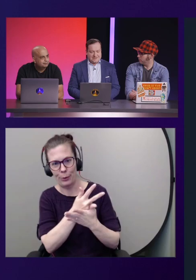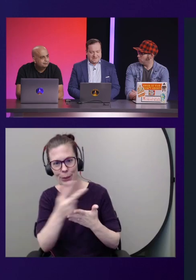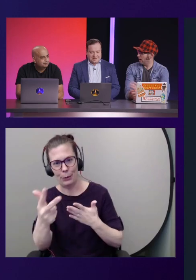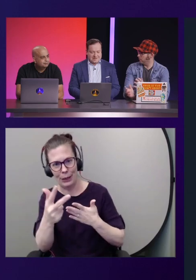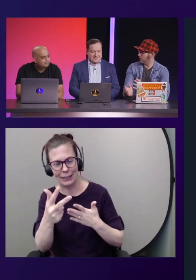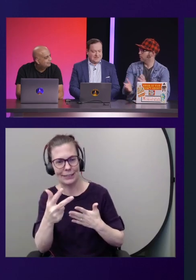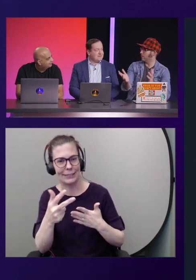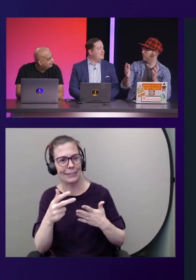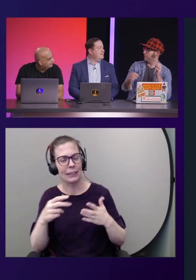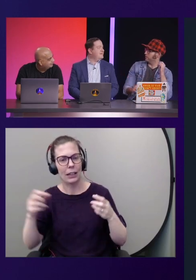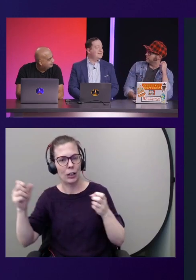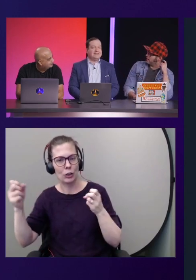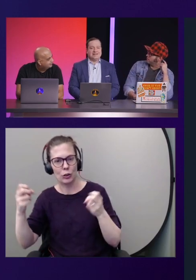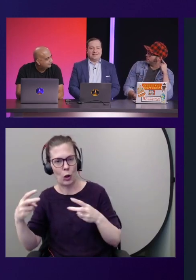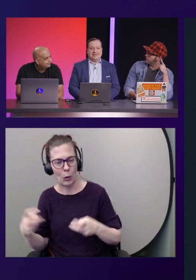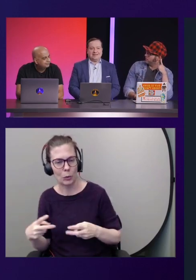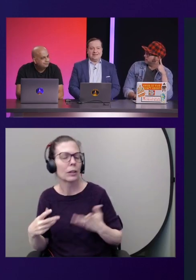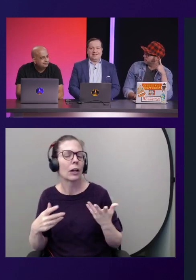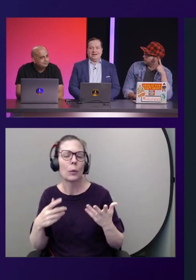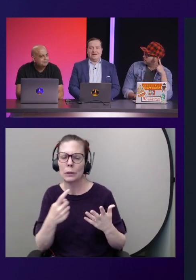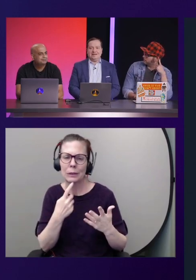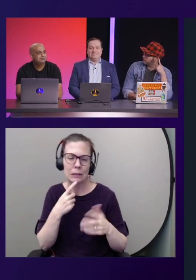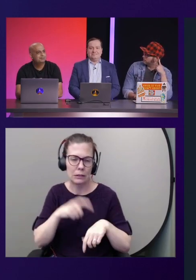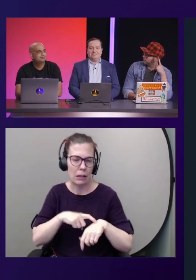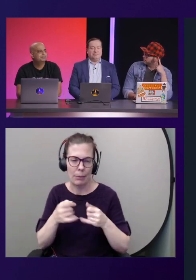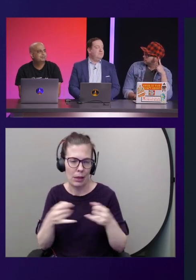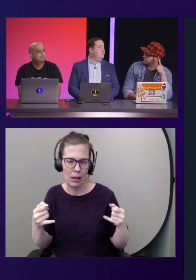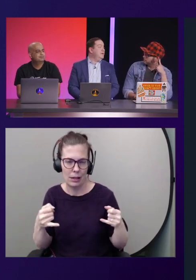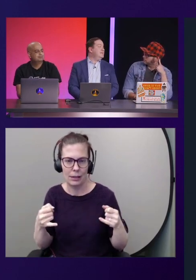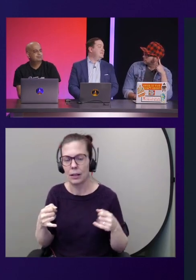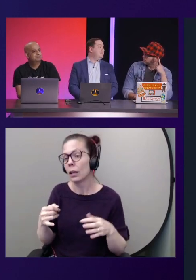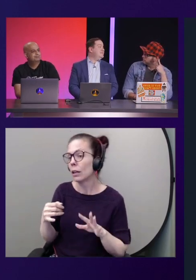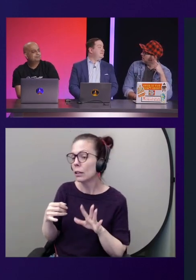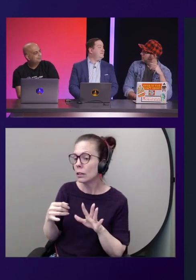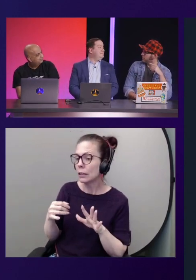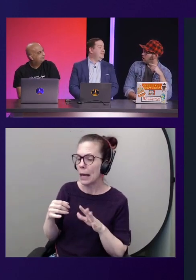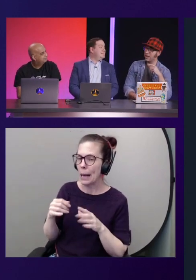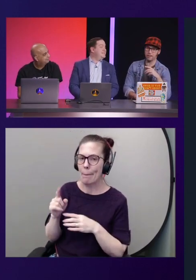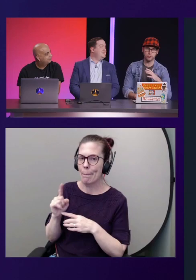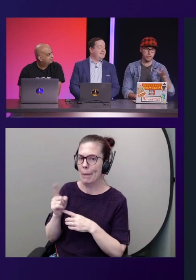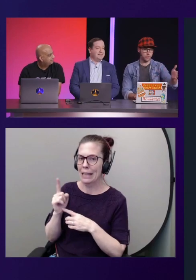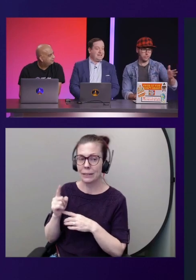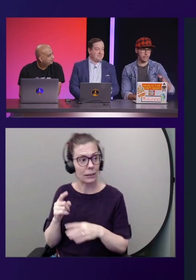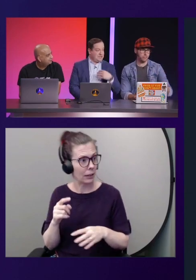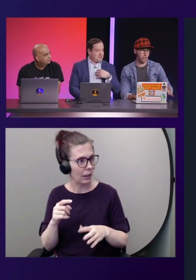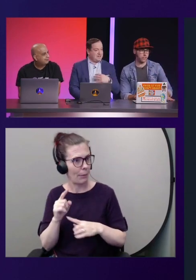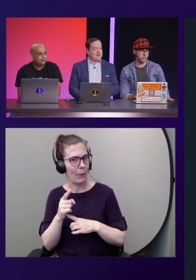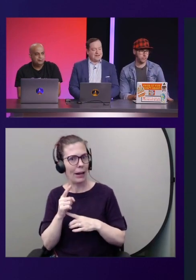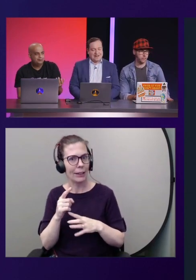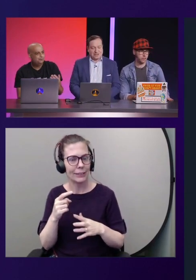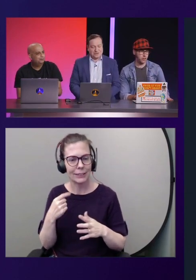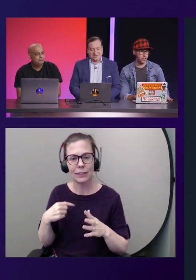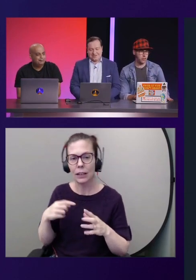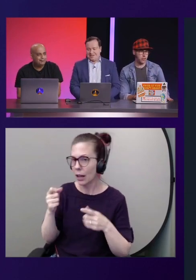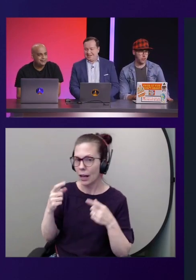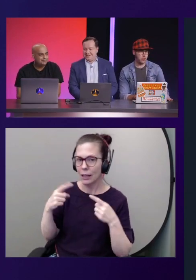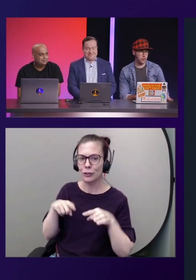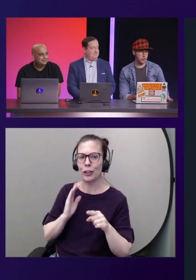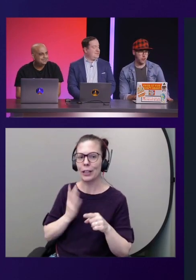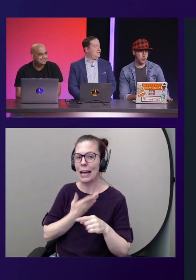code in what? What are we saying? What do you think? Minutes. Minutes? Oh, yeah, because we only have... It'll be during our